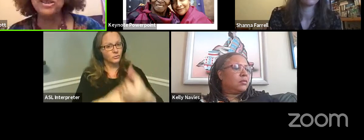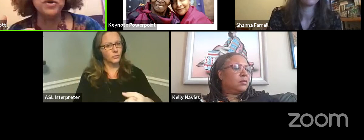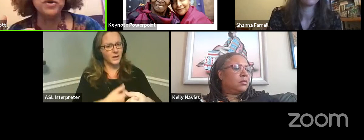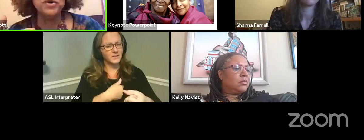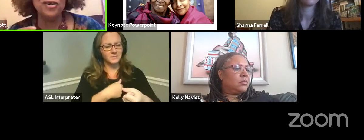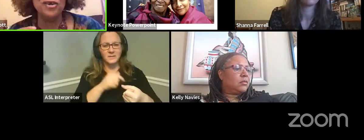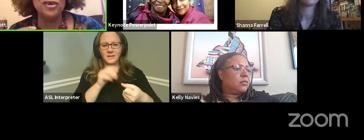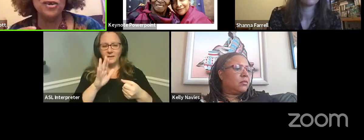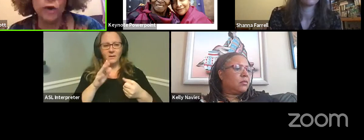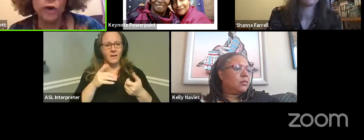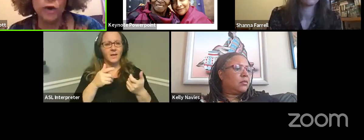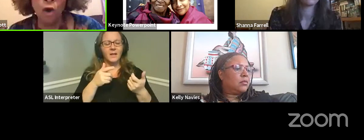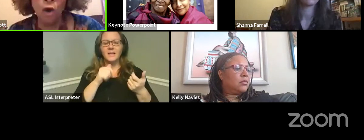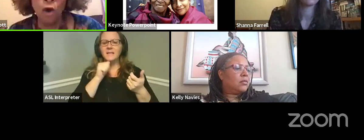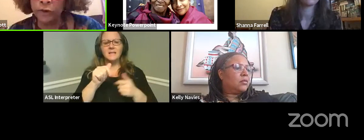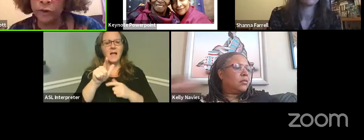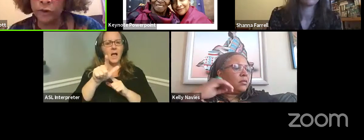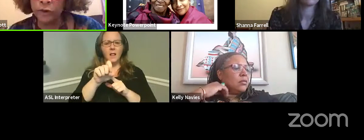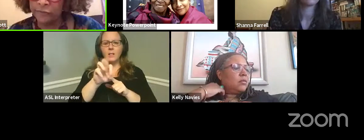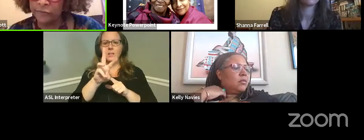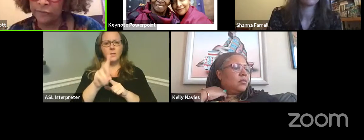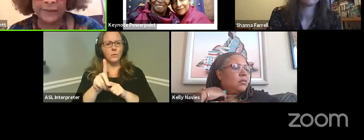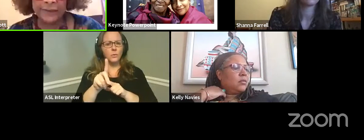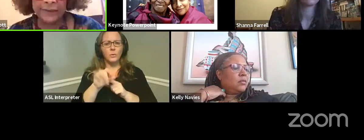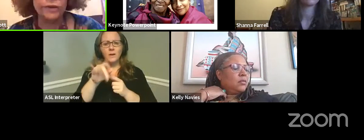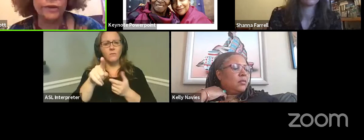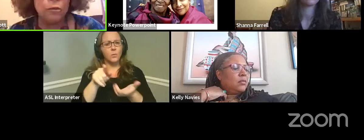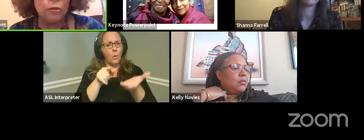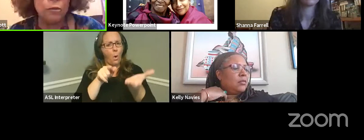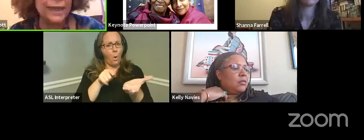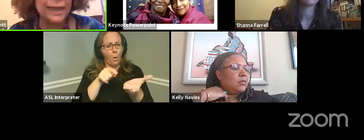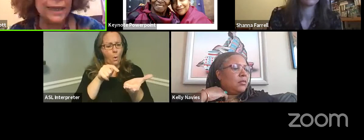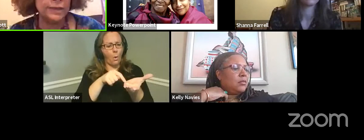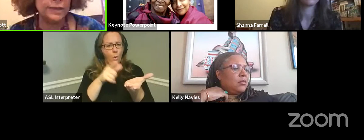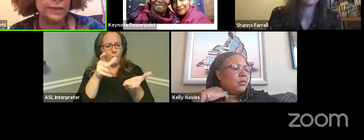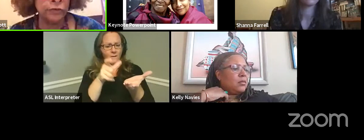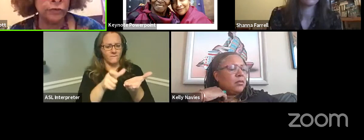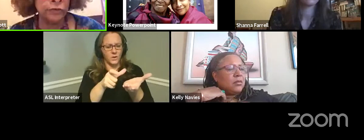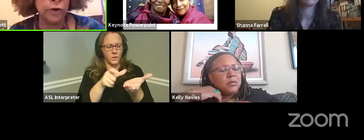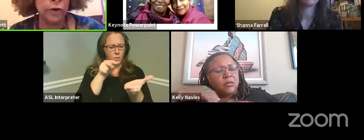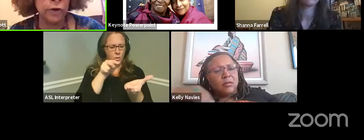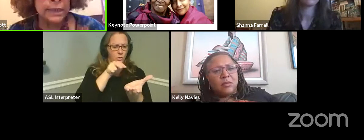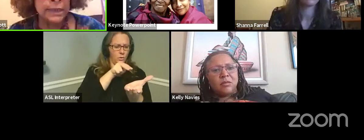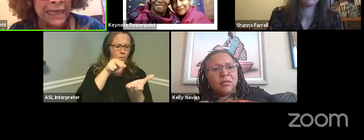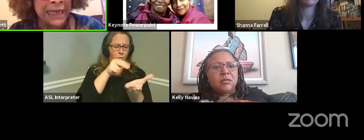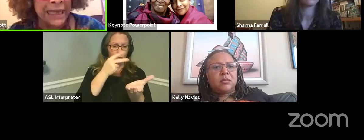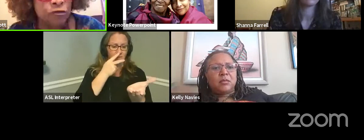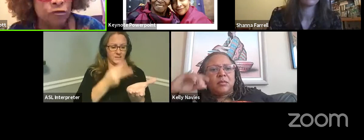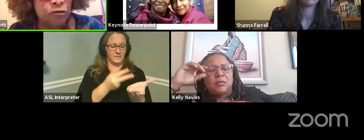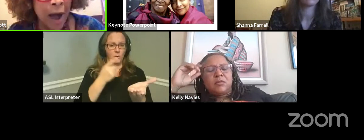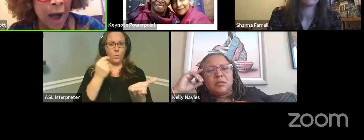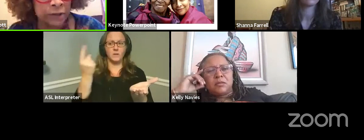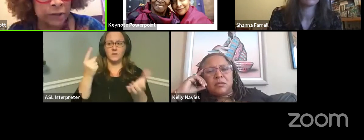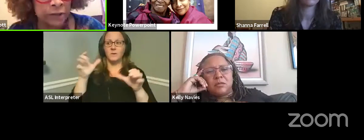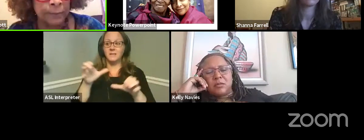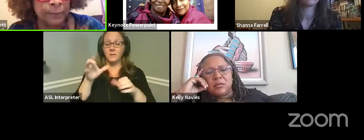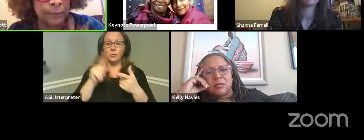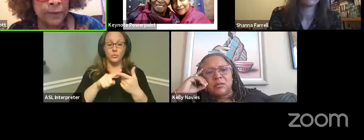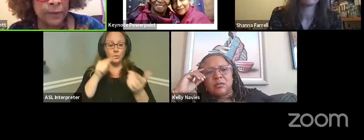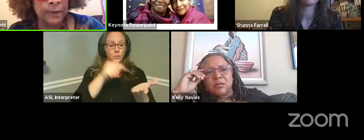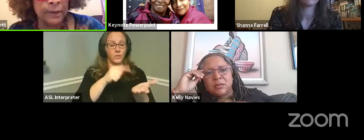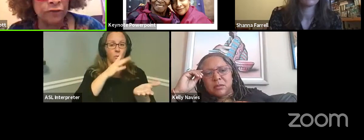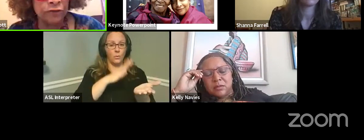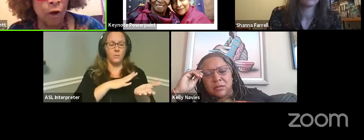isn't lewd at all. When you hold her and see what someone has done to her, then you know how deep